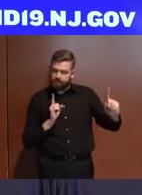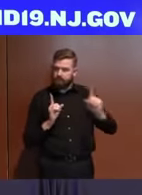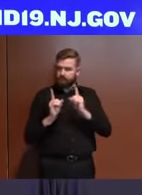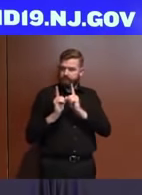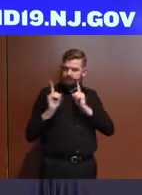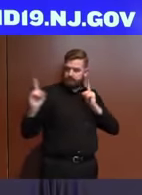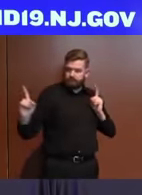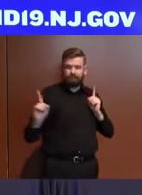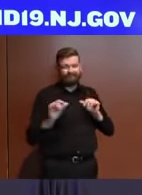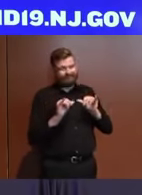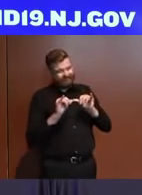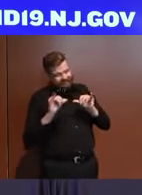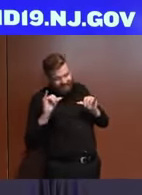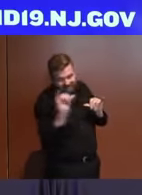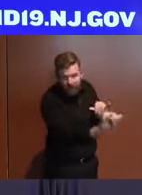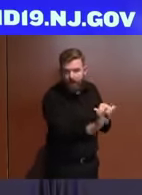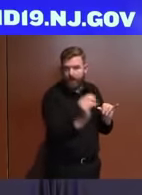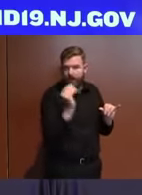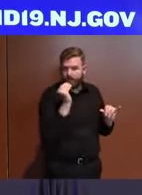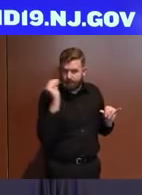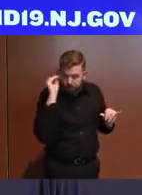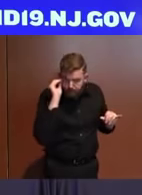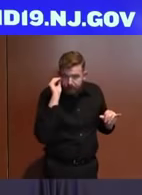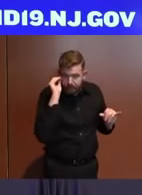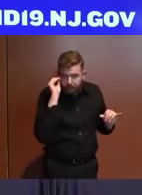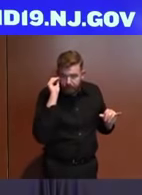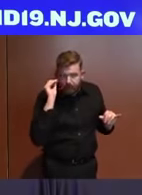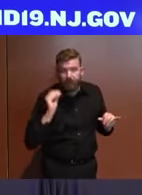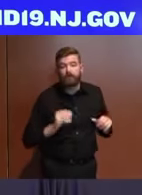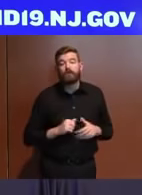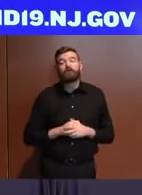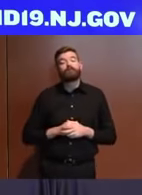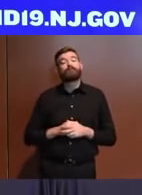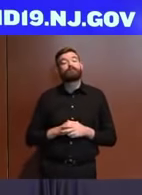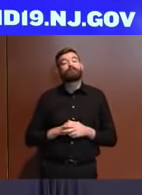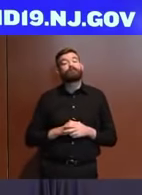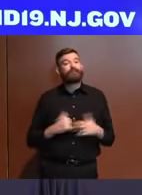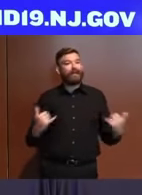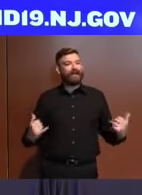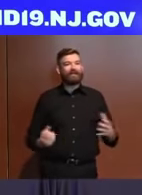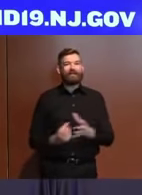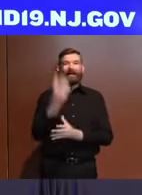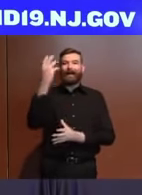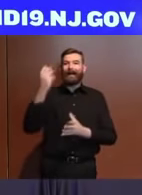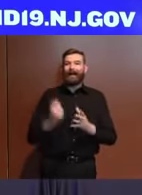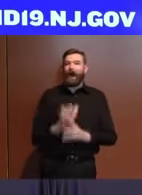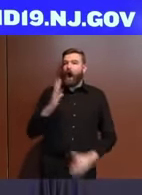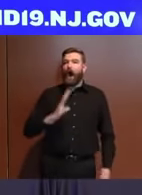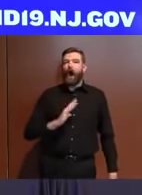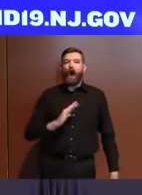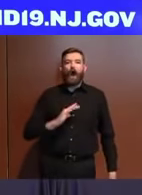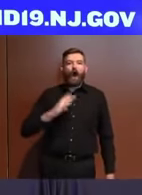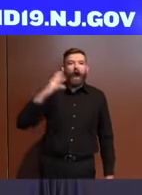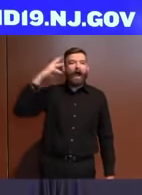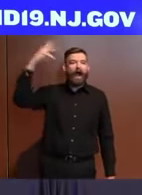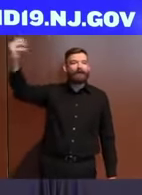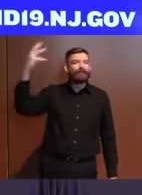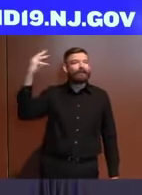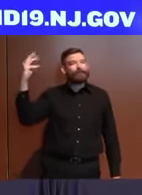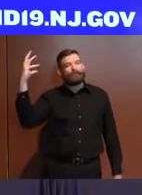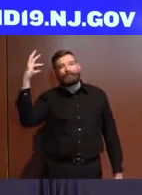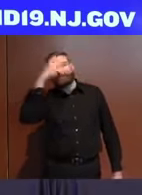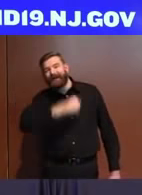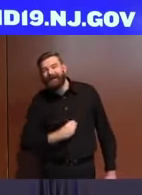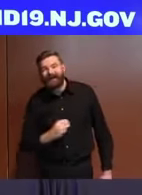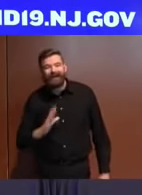possible. I know we are coming into spring and the weather is really nice today. It was beautiful outside coming in here.